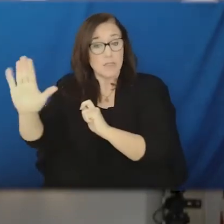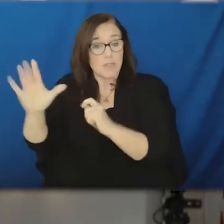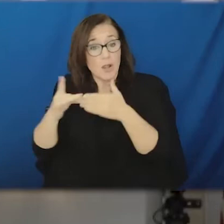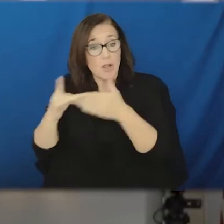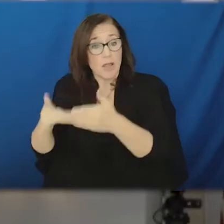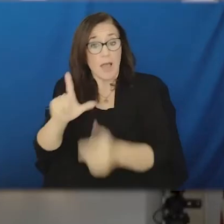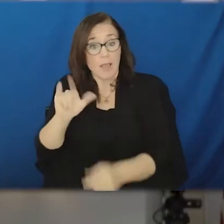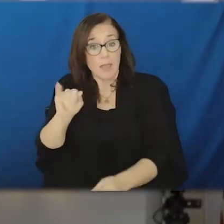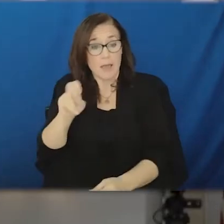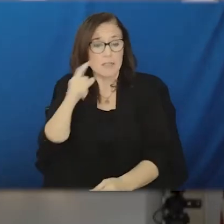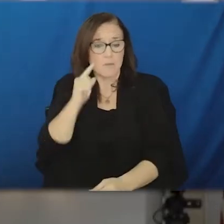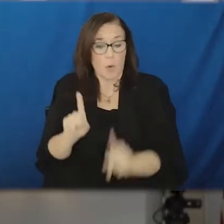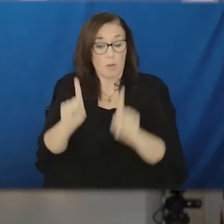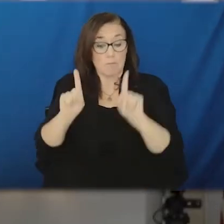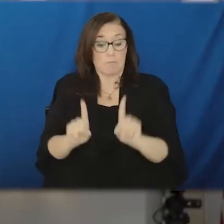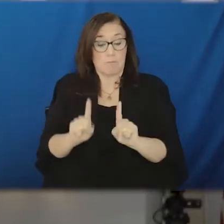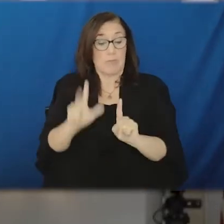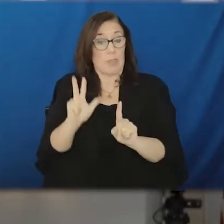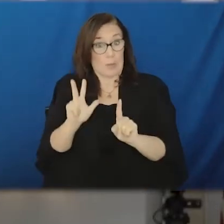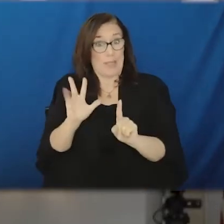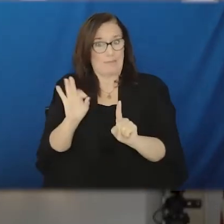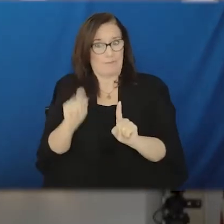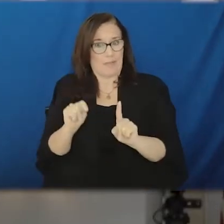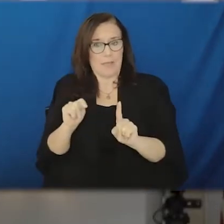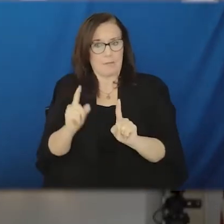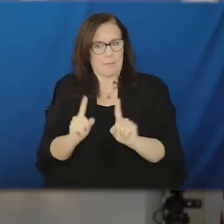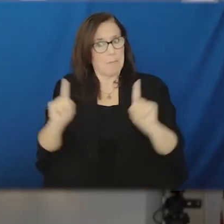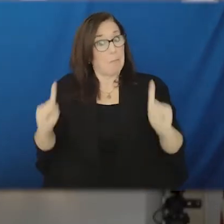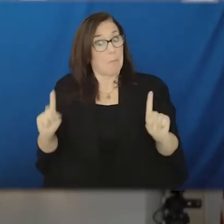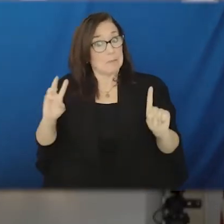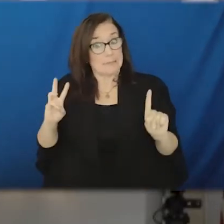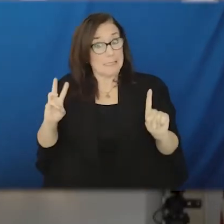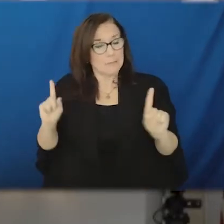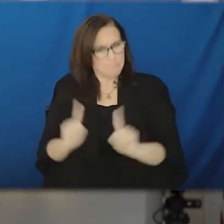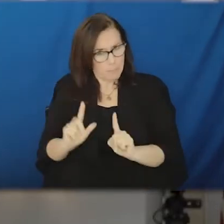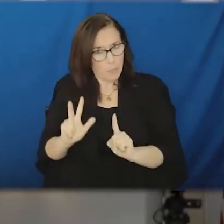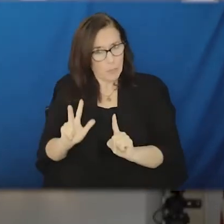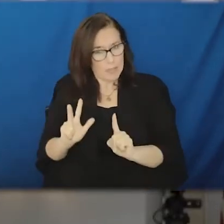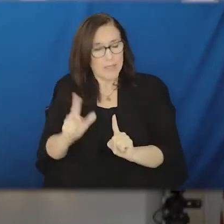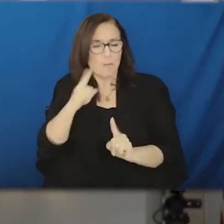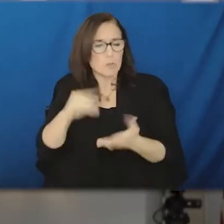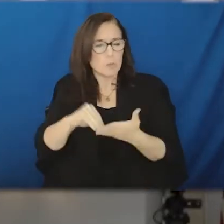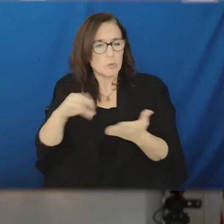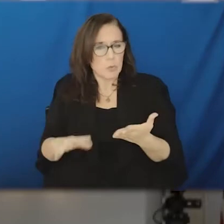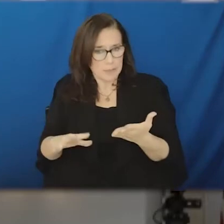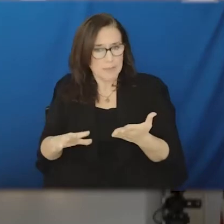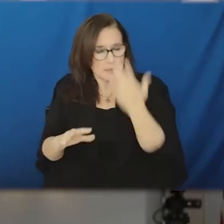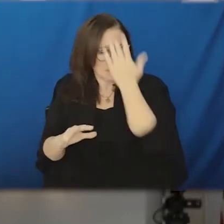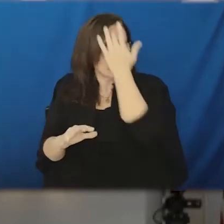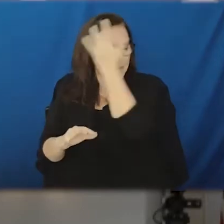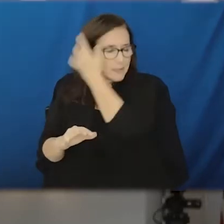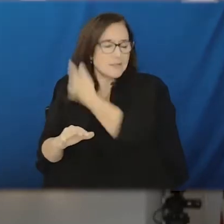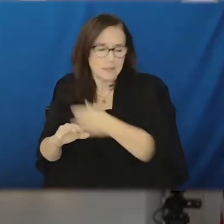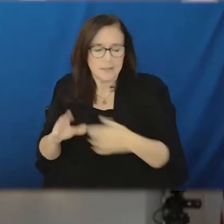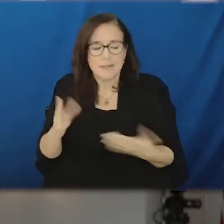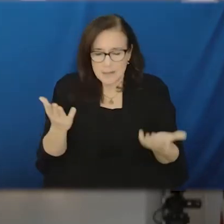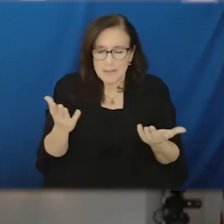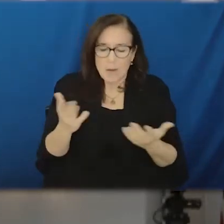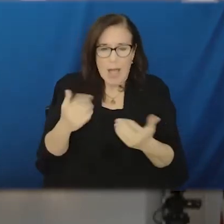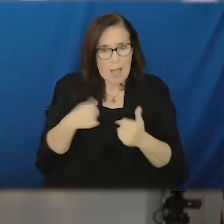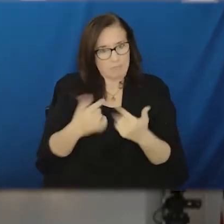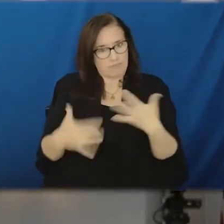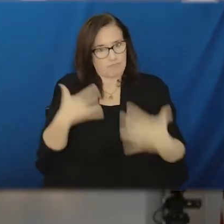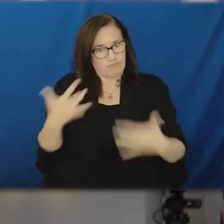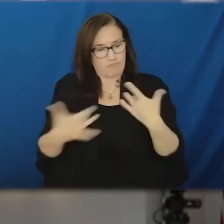feet for students, I'm excited about our report so we can dive in, because again, mostly what I've heard from parents this